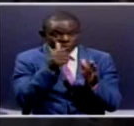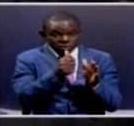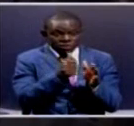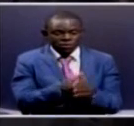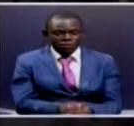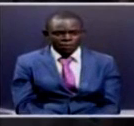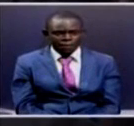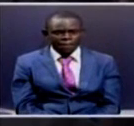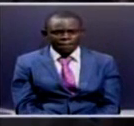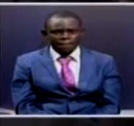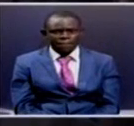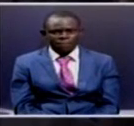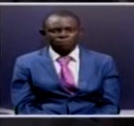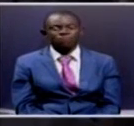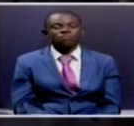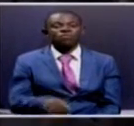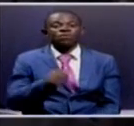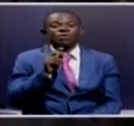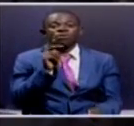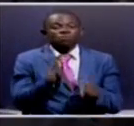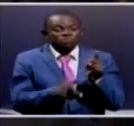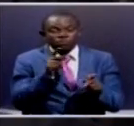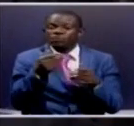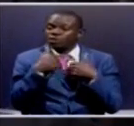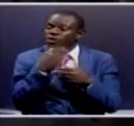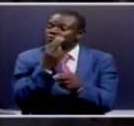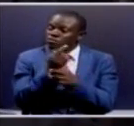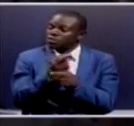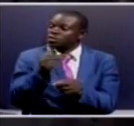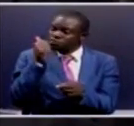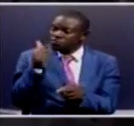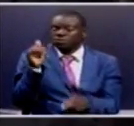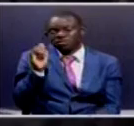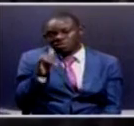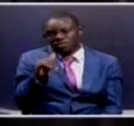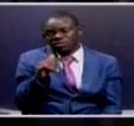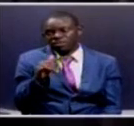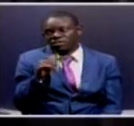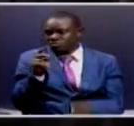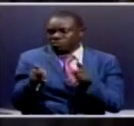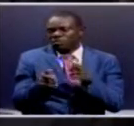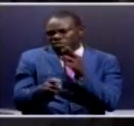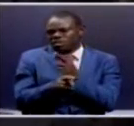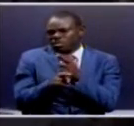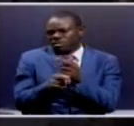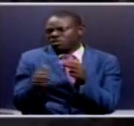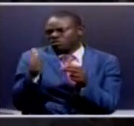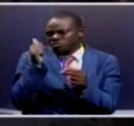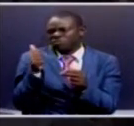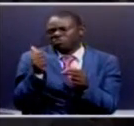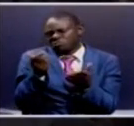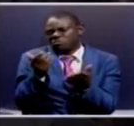Yes, they do. They do. It will be credible. Just like it happened in